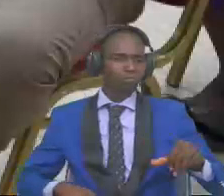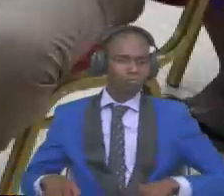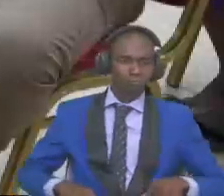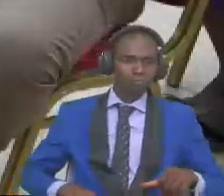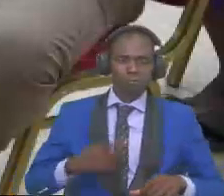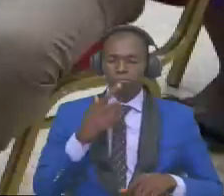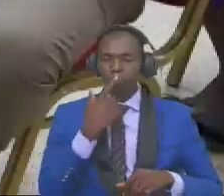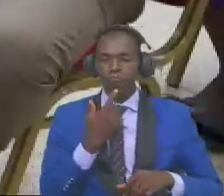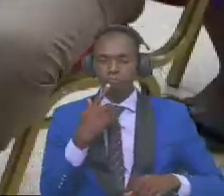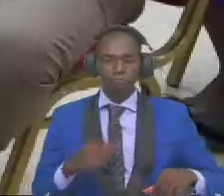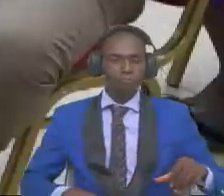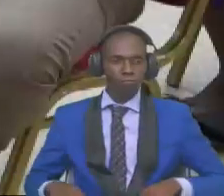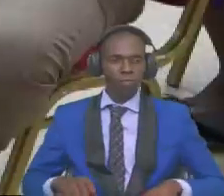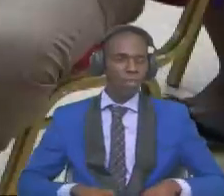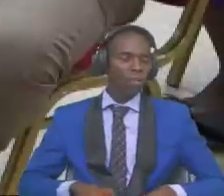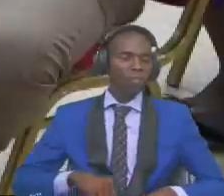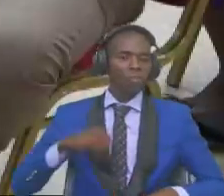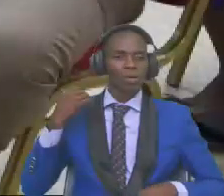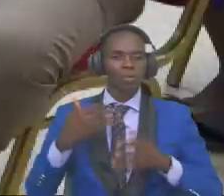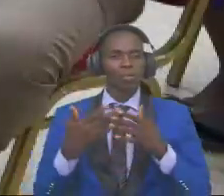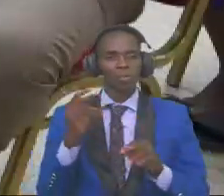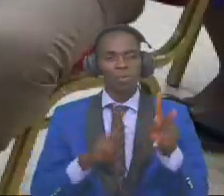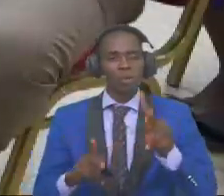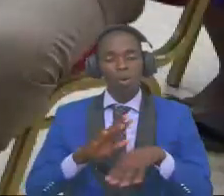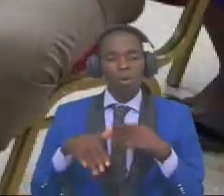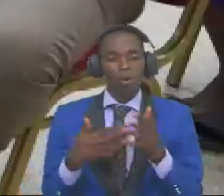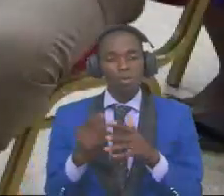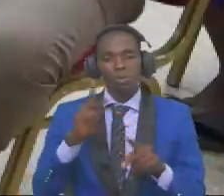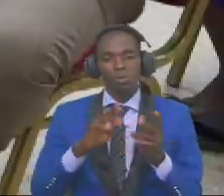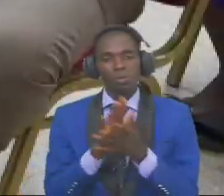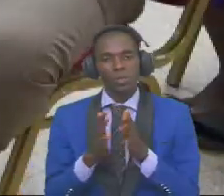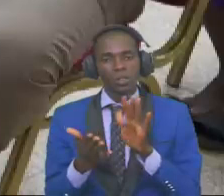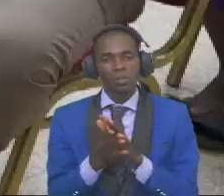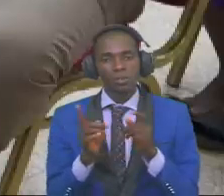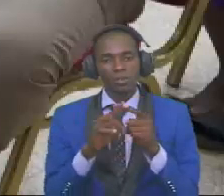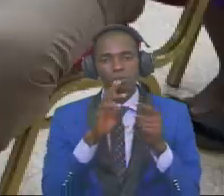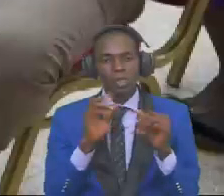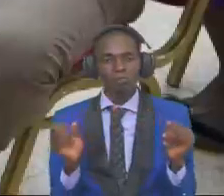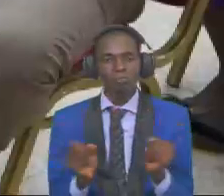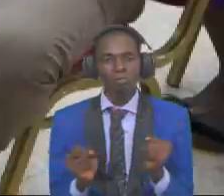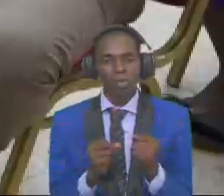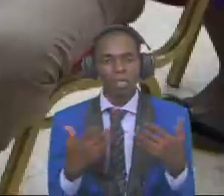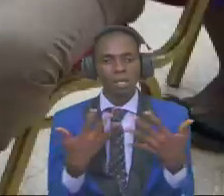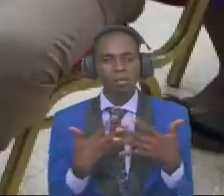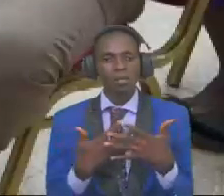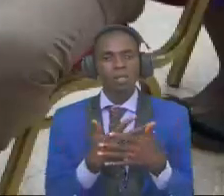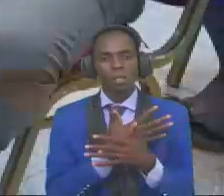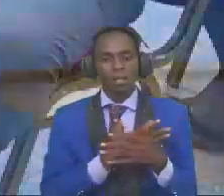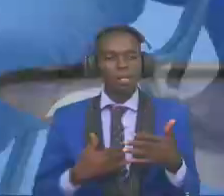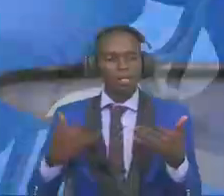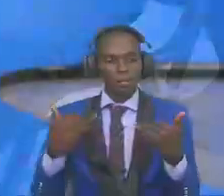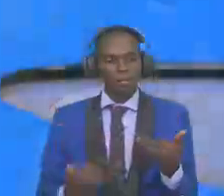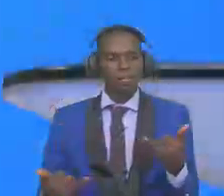and everybody, they were shivering, they were trembling, and then David came to the